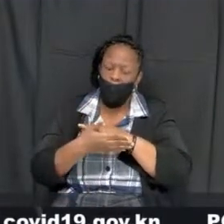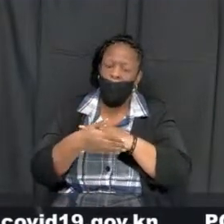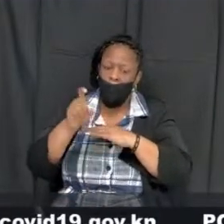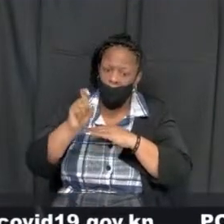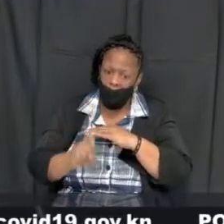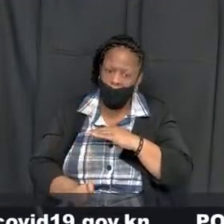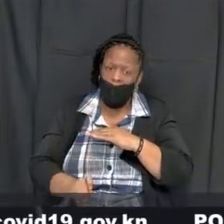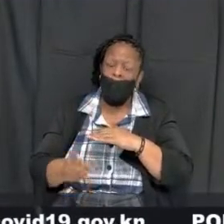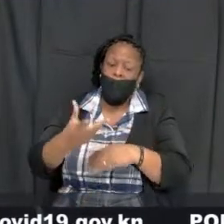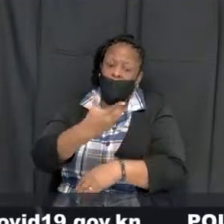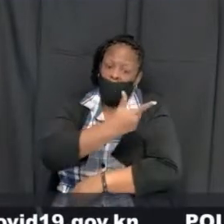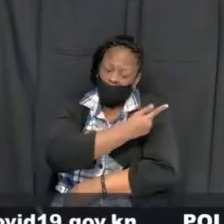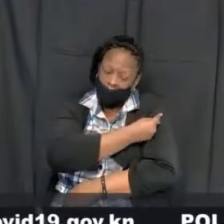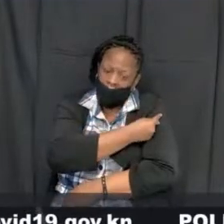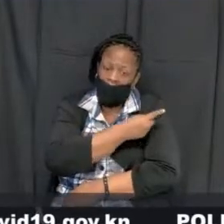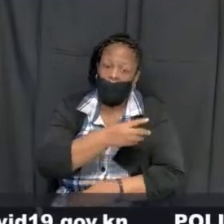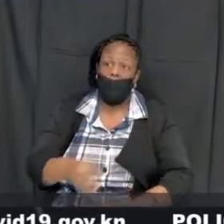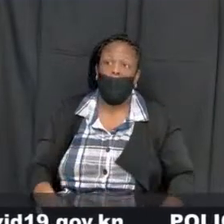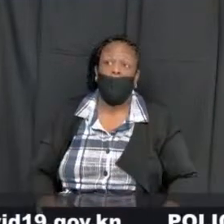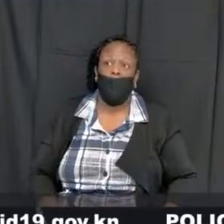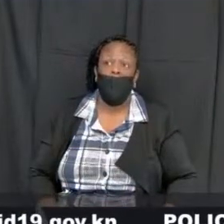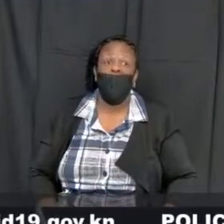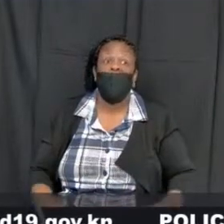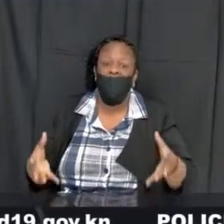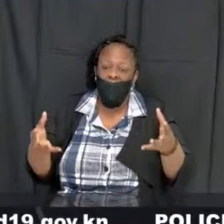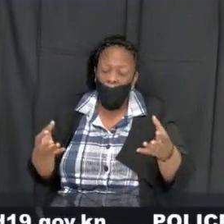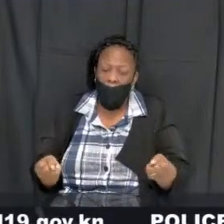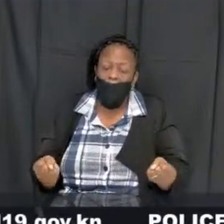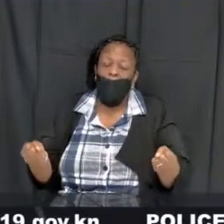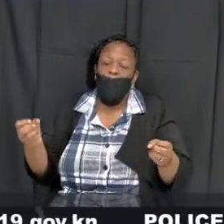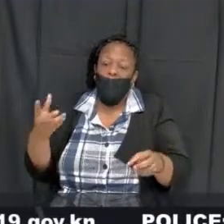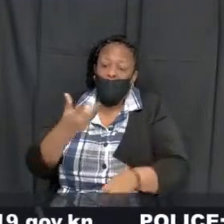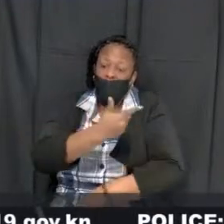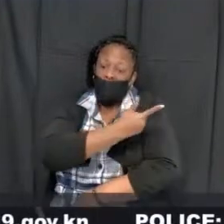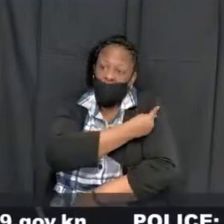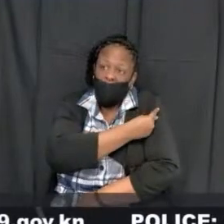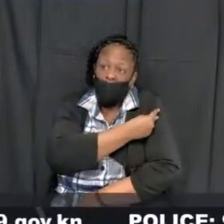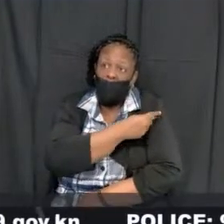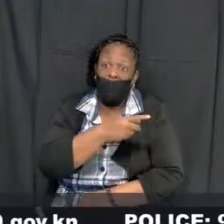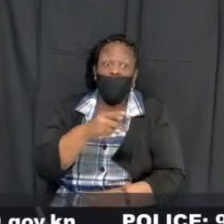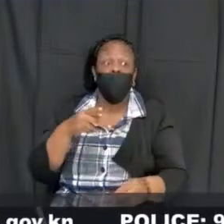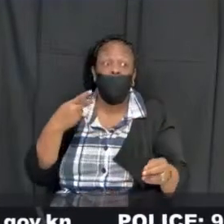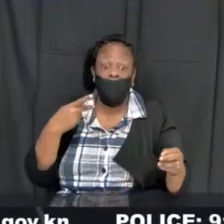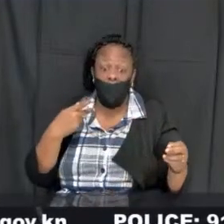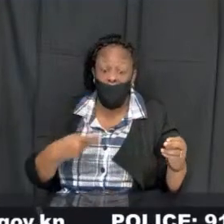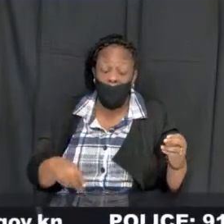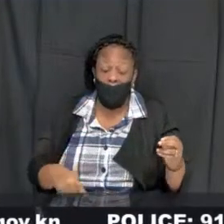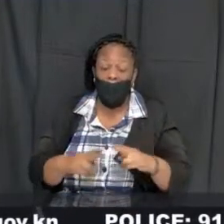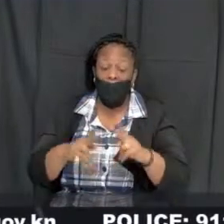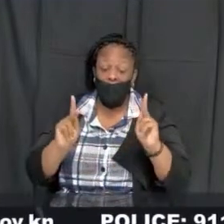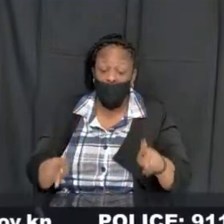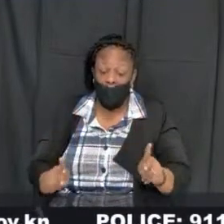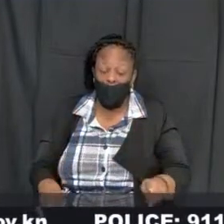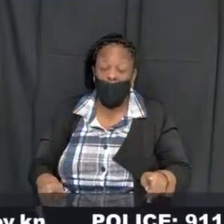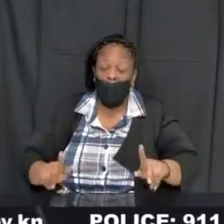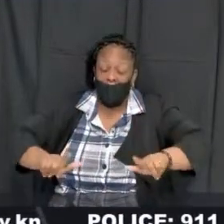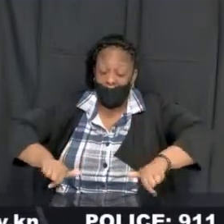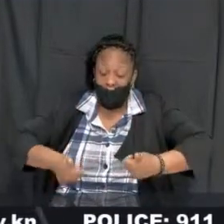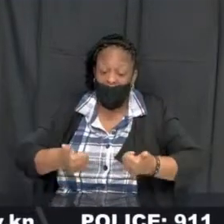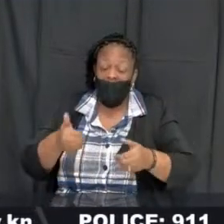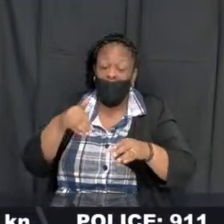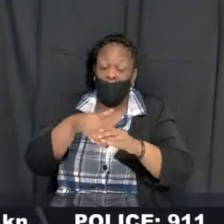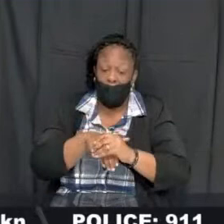the urgency and that we want the vaccine. Now these are Kitishans, Nevisians living in